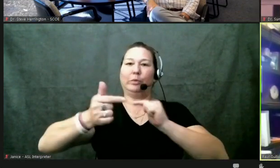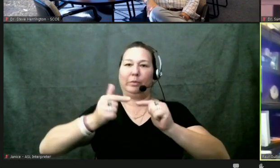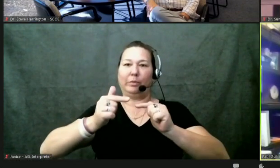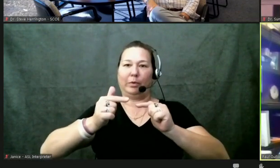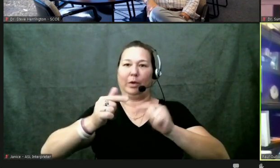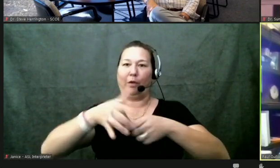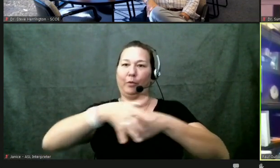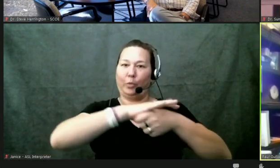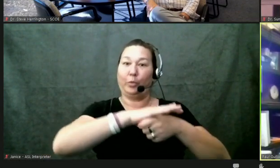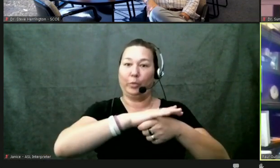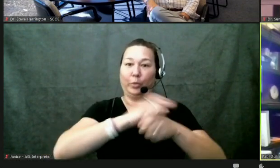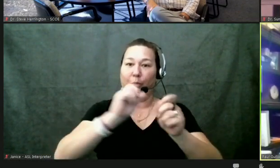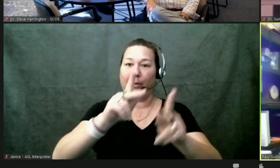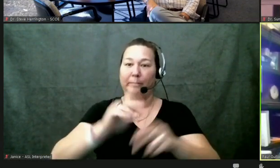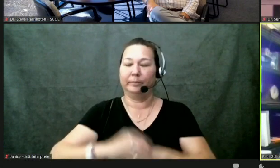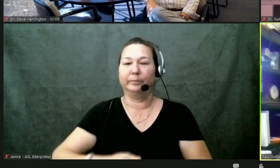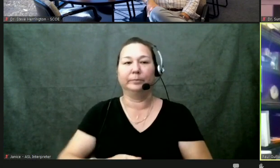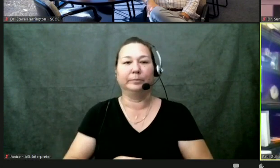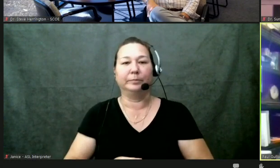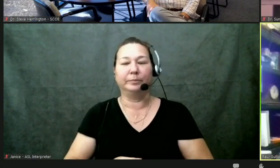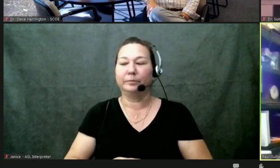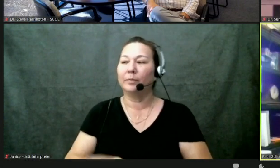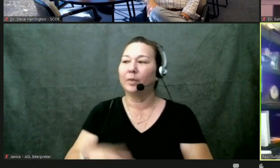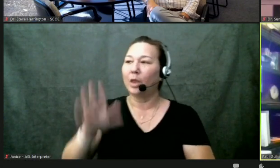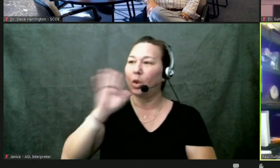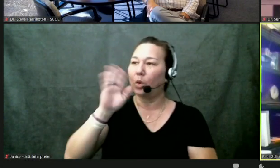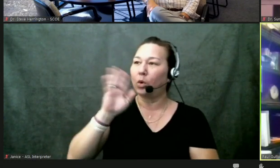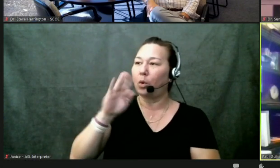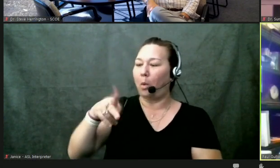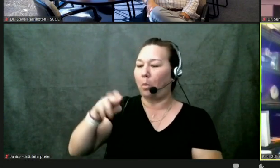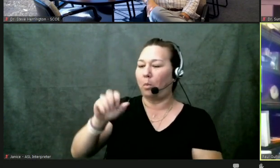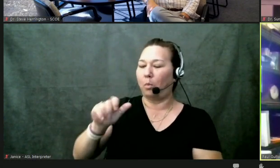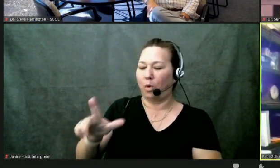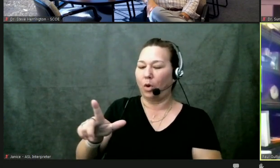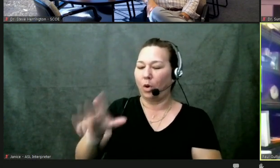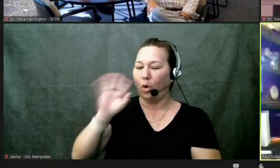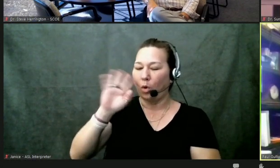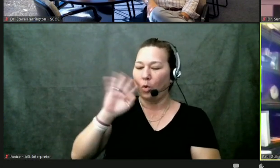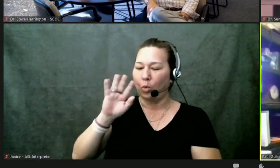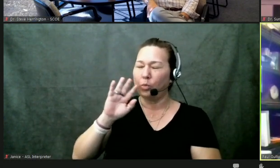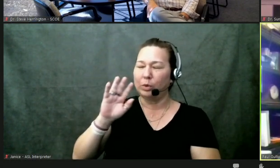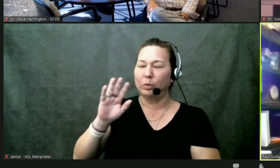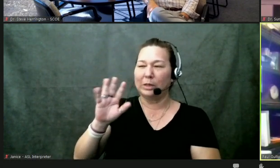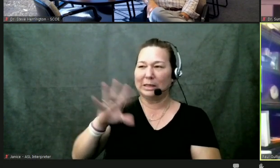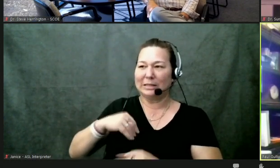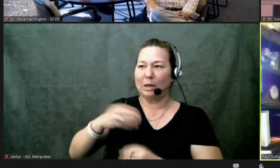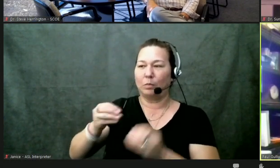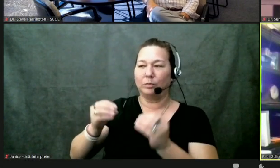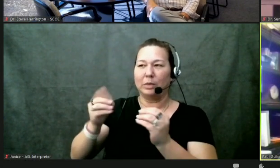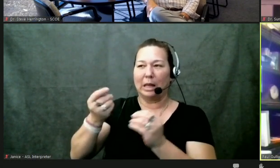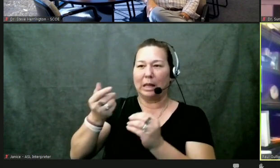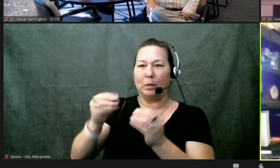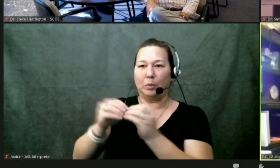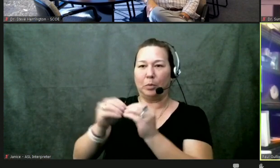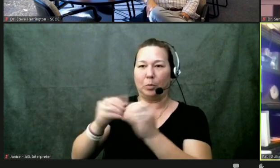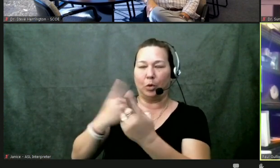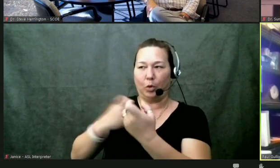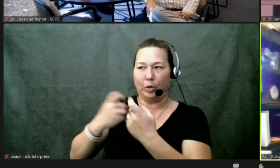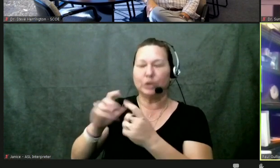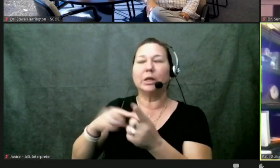Okay, we'll just take a couple more questions and then we'll wrap this up. This is from a doctor in West County, Andrea,